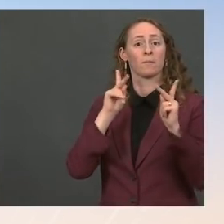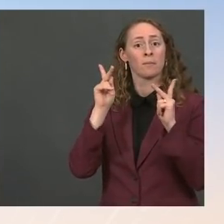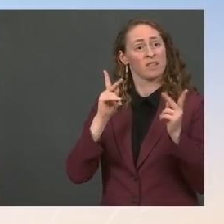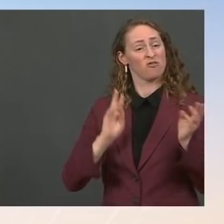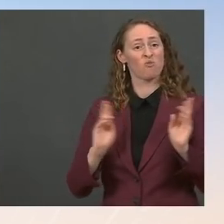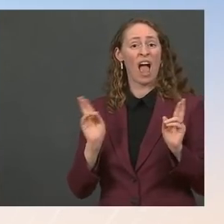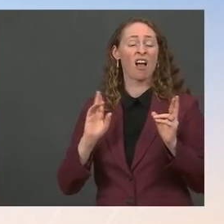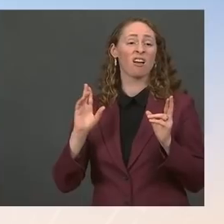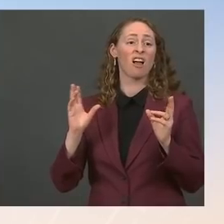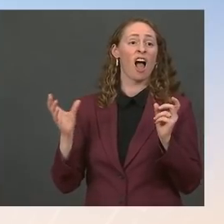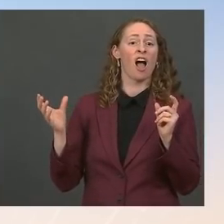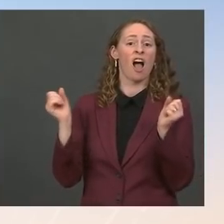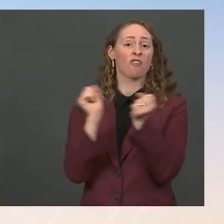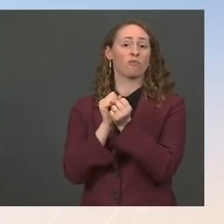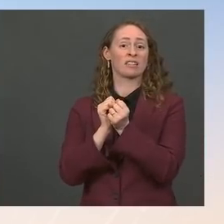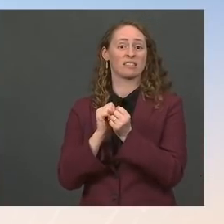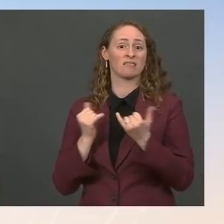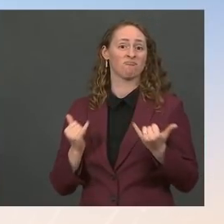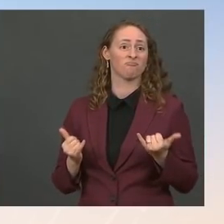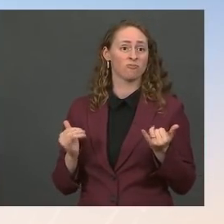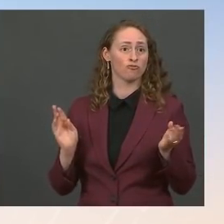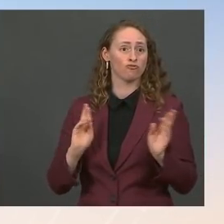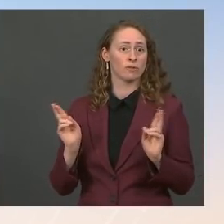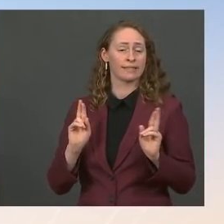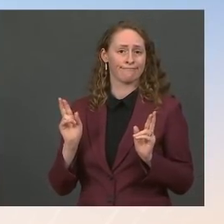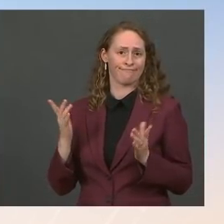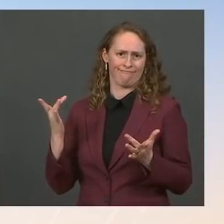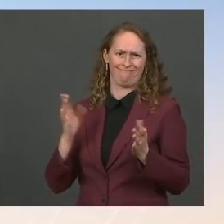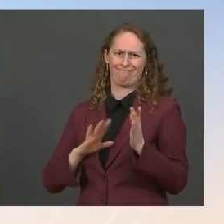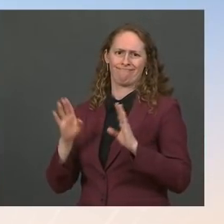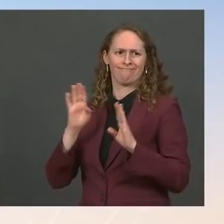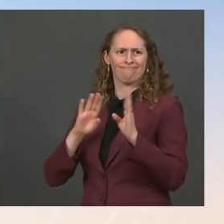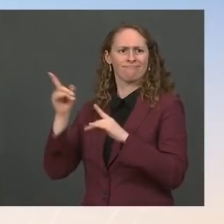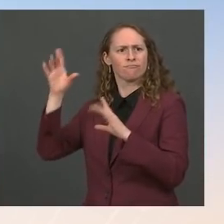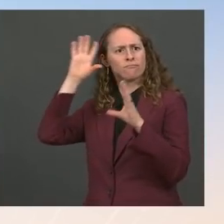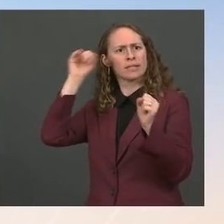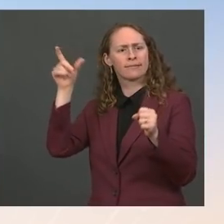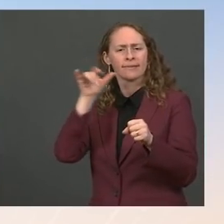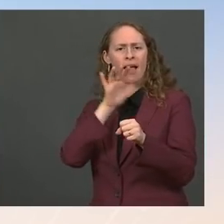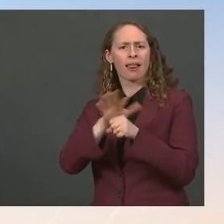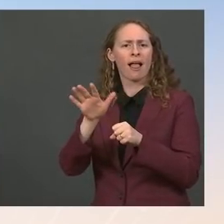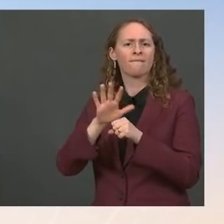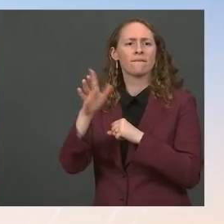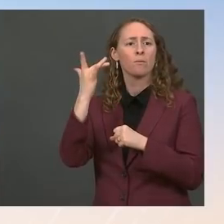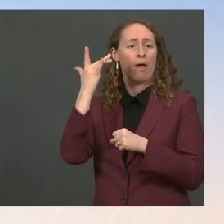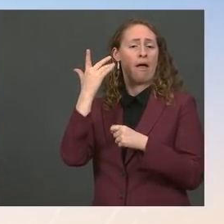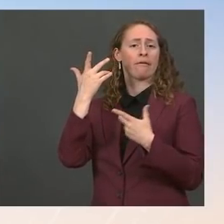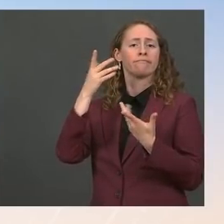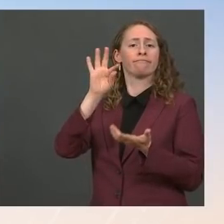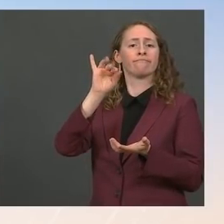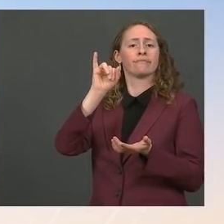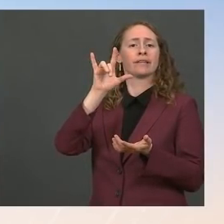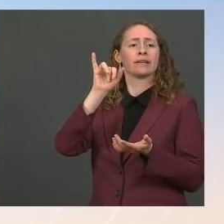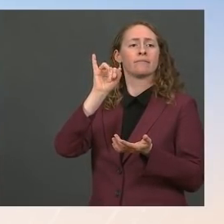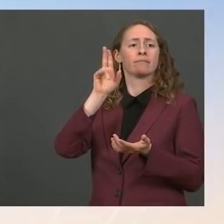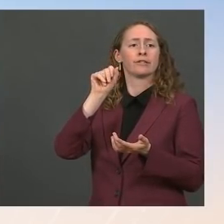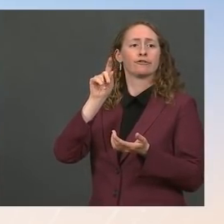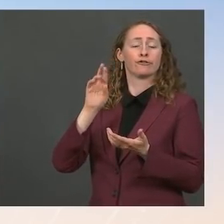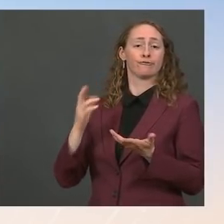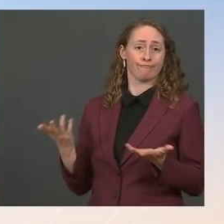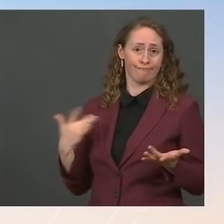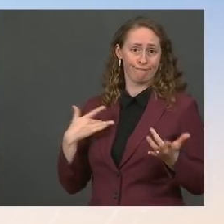and they're concerned that the president is not dealing with the issue of the filibuster correctly. That's one question on voting